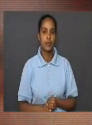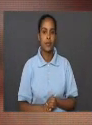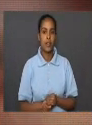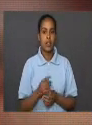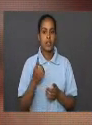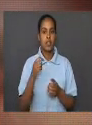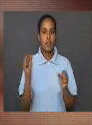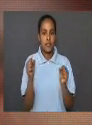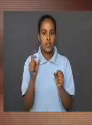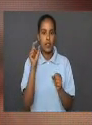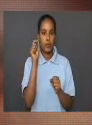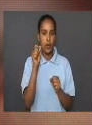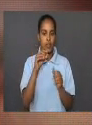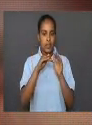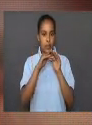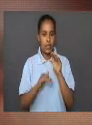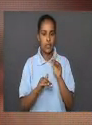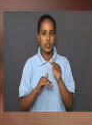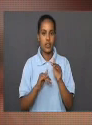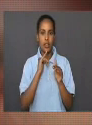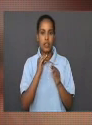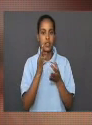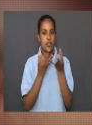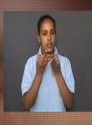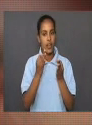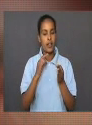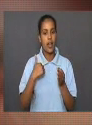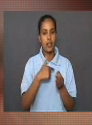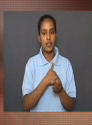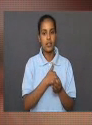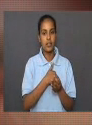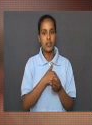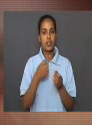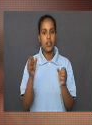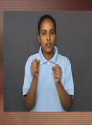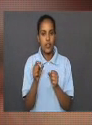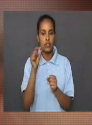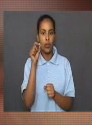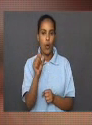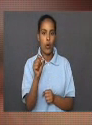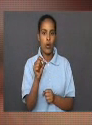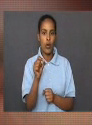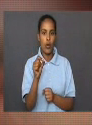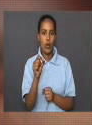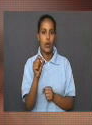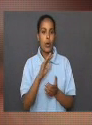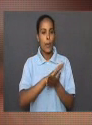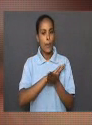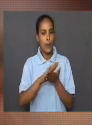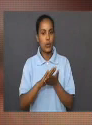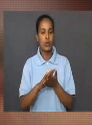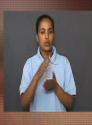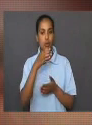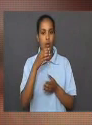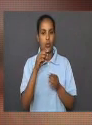The freezing point depression is defined as the freezing point of the pure